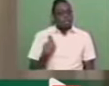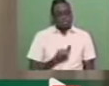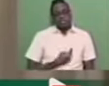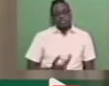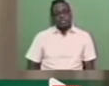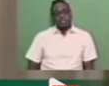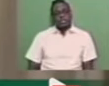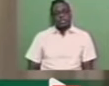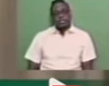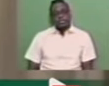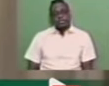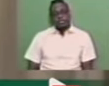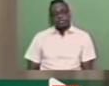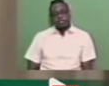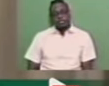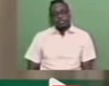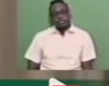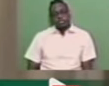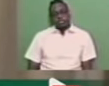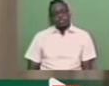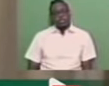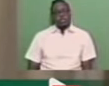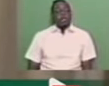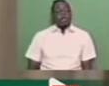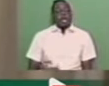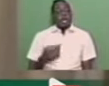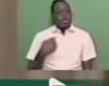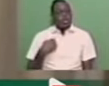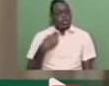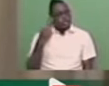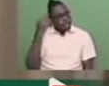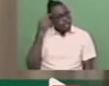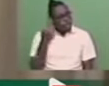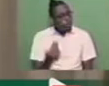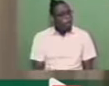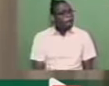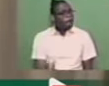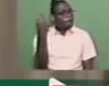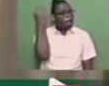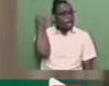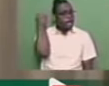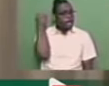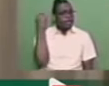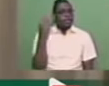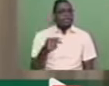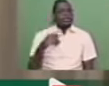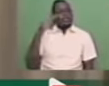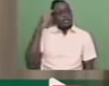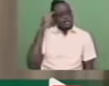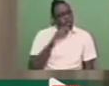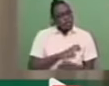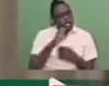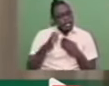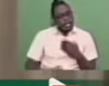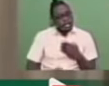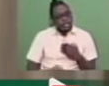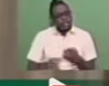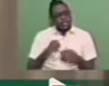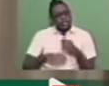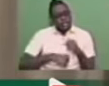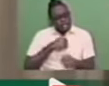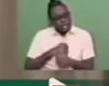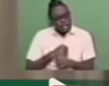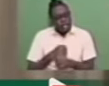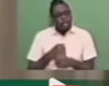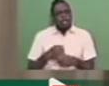1950s. In June this year 2020, Heritage Petroleum, one